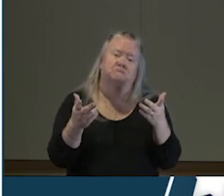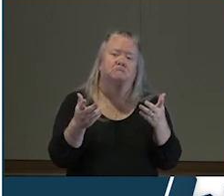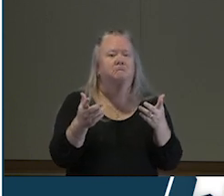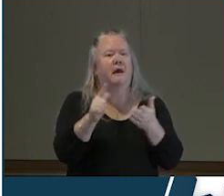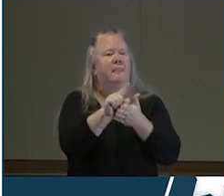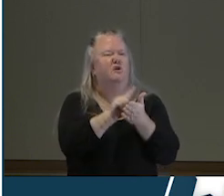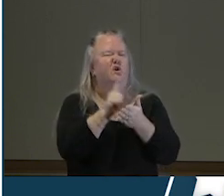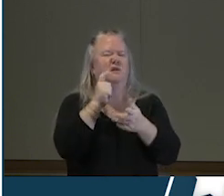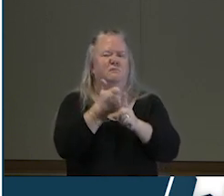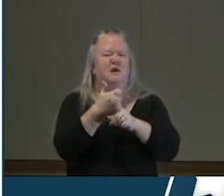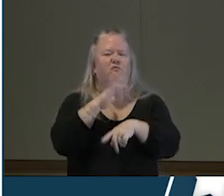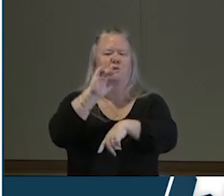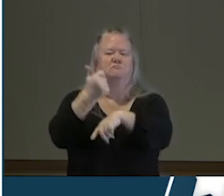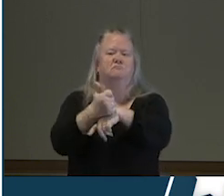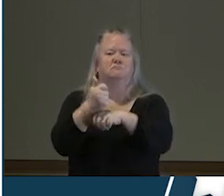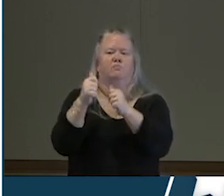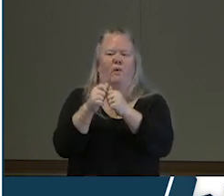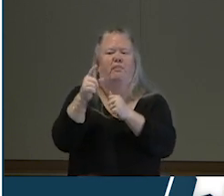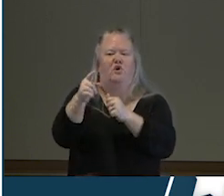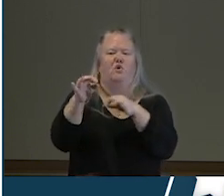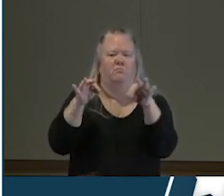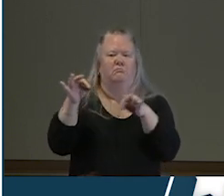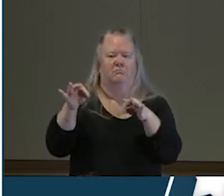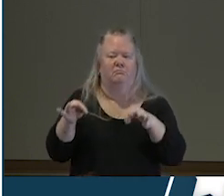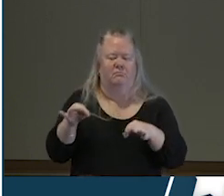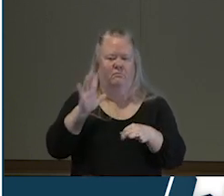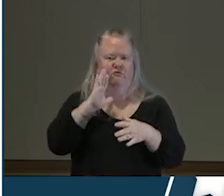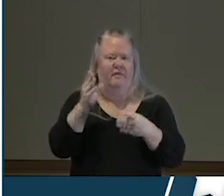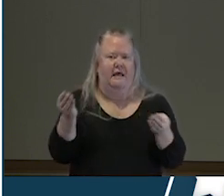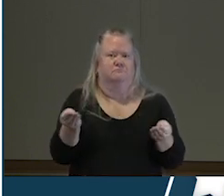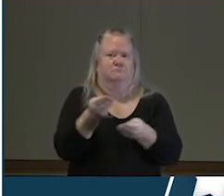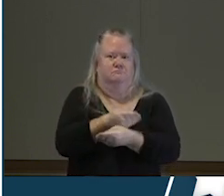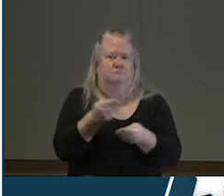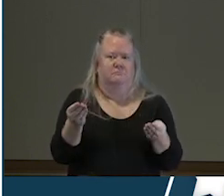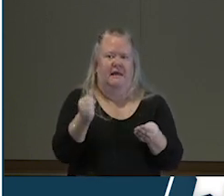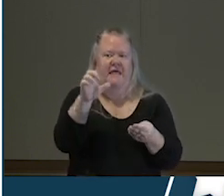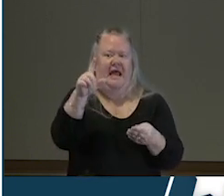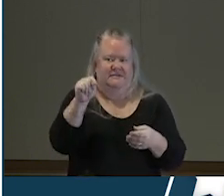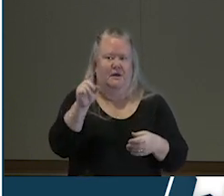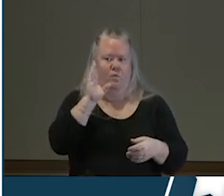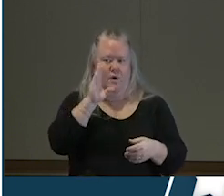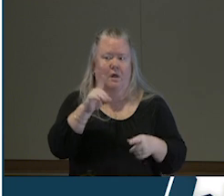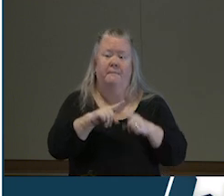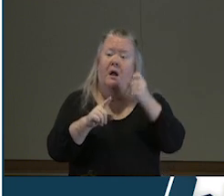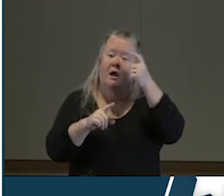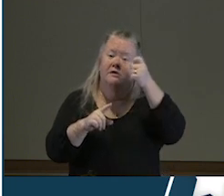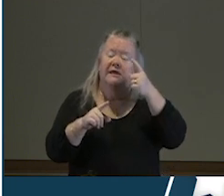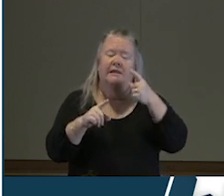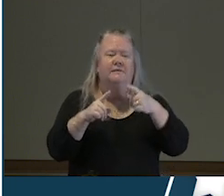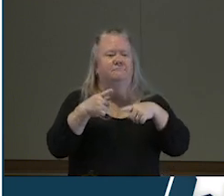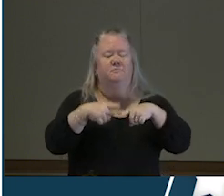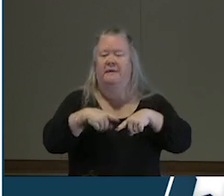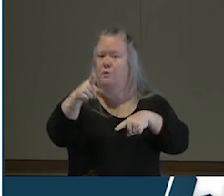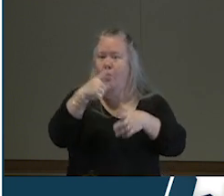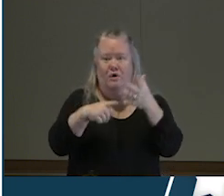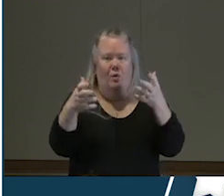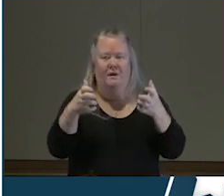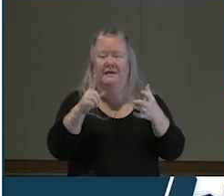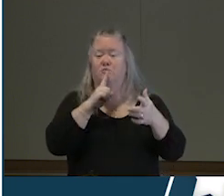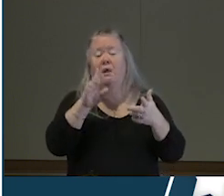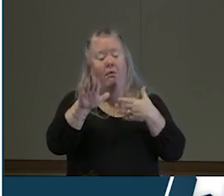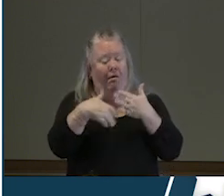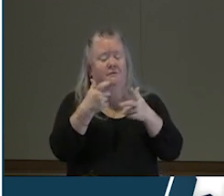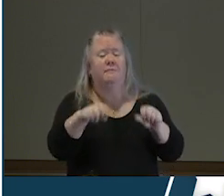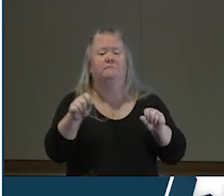attorney would set up with you for that transaction and for that asset. But it's really just a matter of what you want. All of it is really